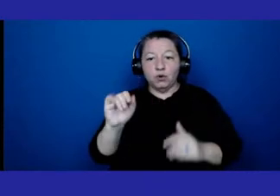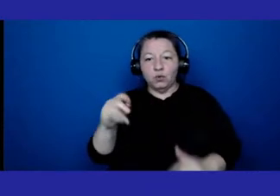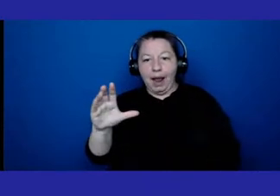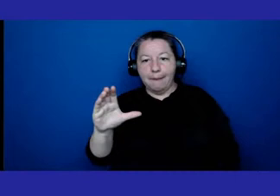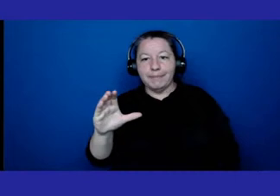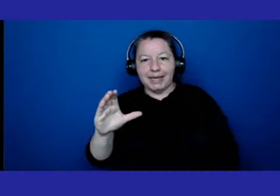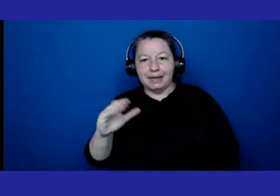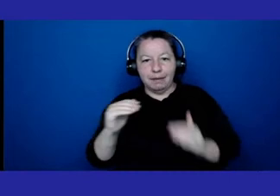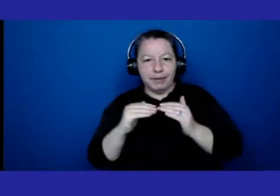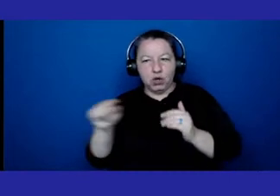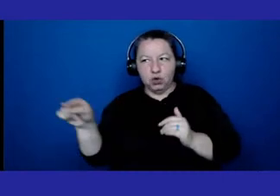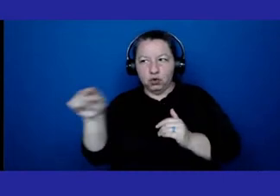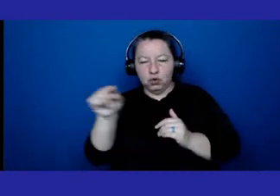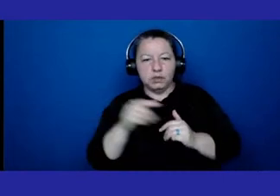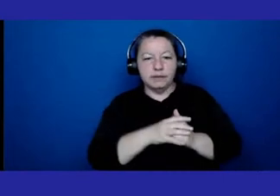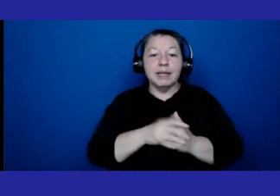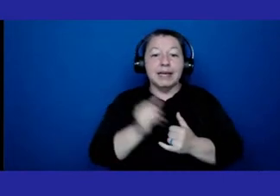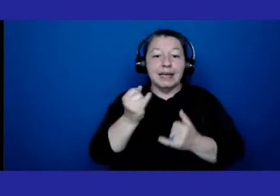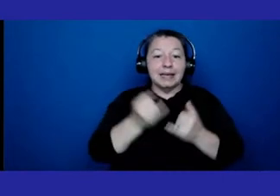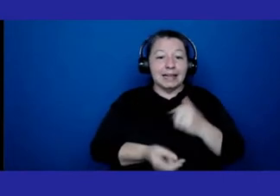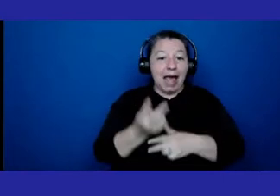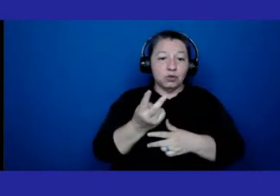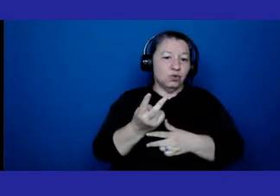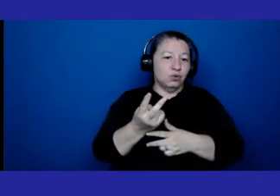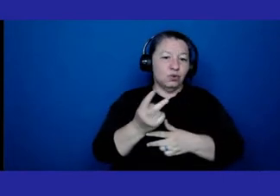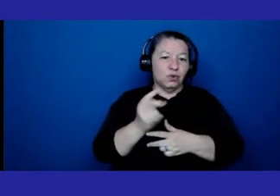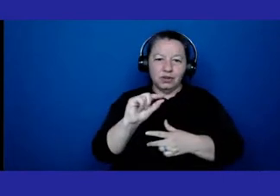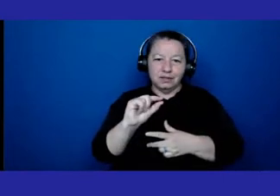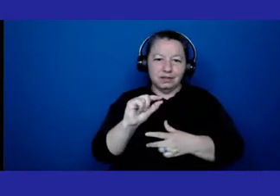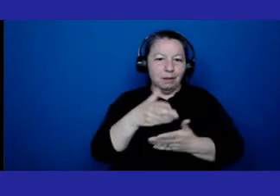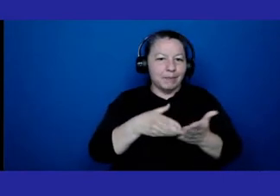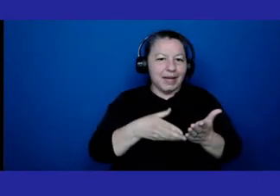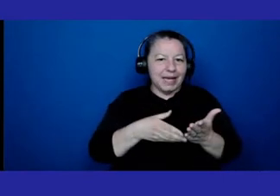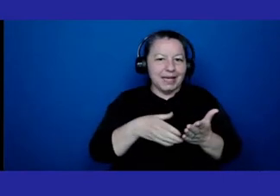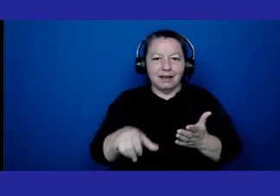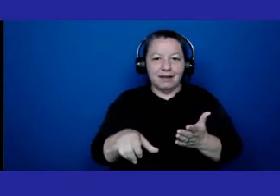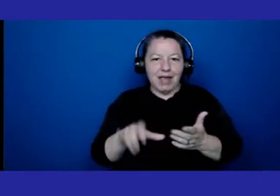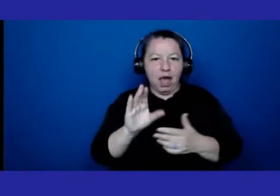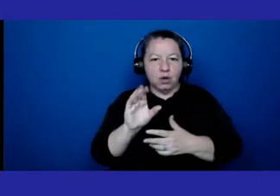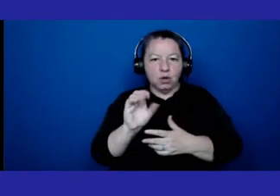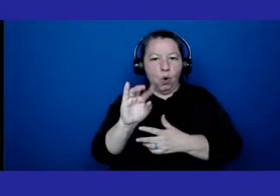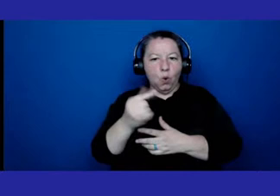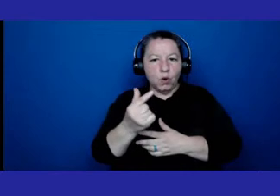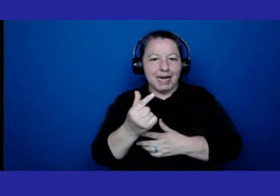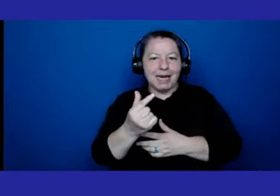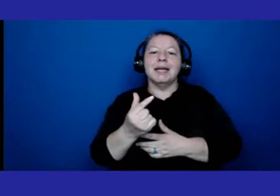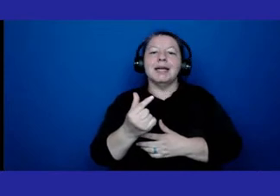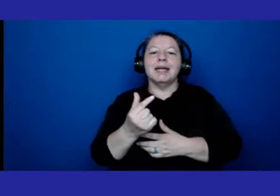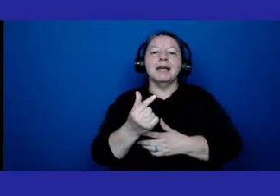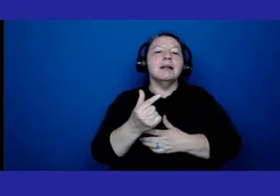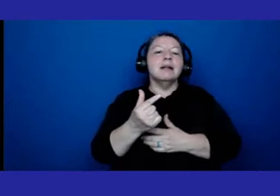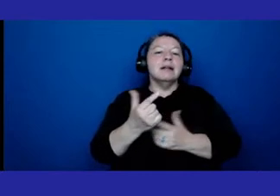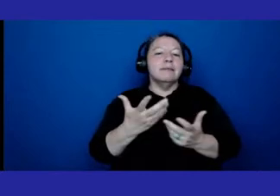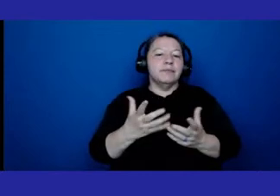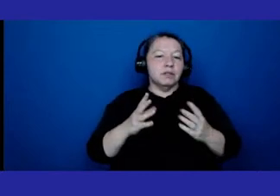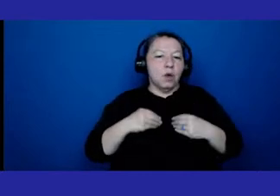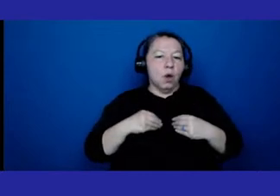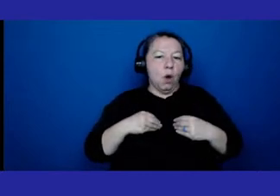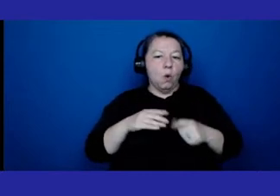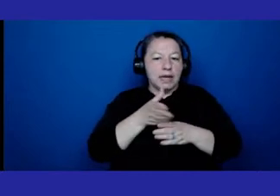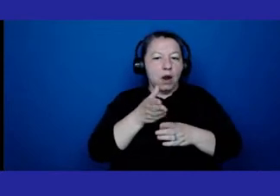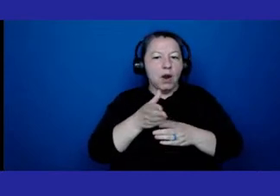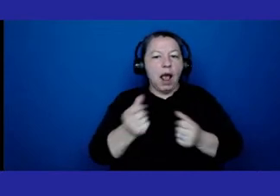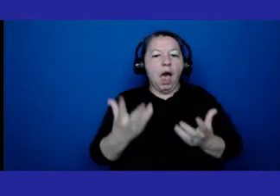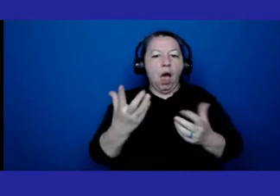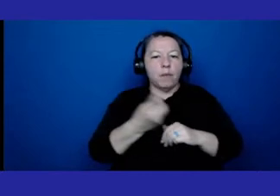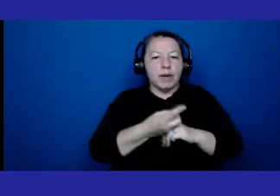peers. The last two are just slices of that coding. It's the owning area of coding. How many days in AR are we